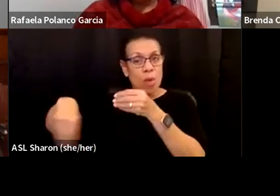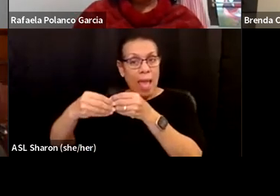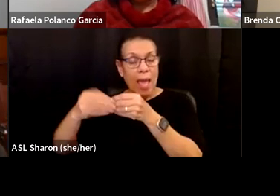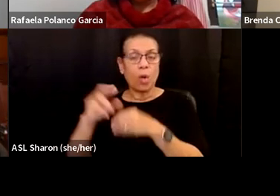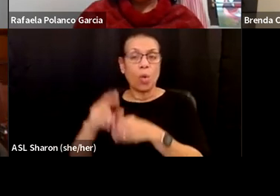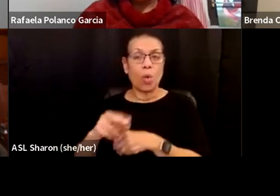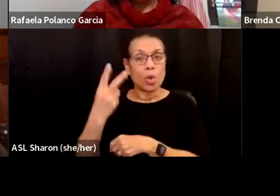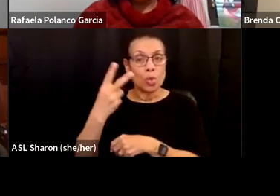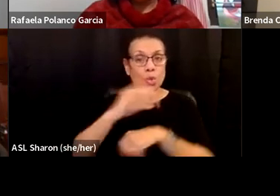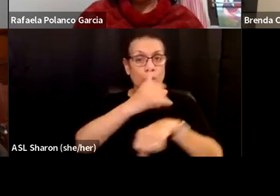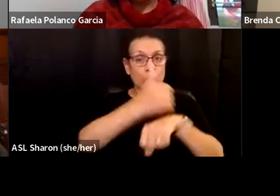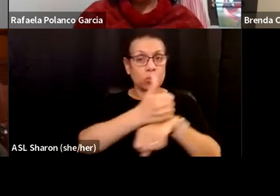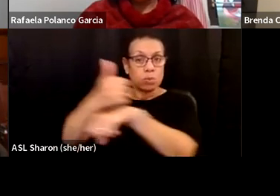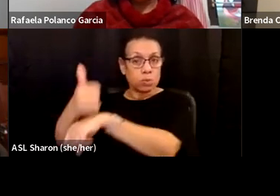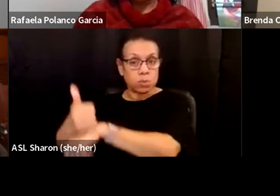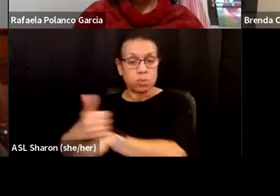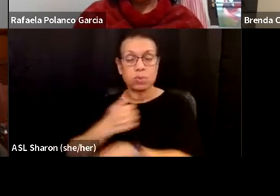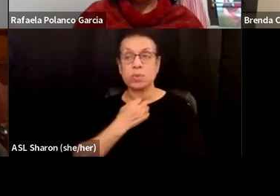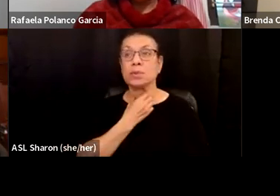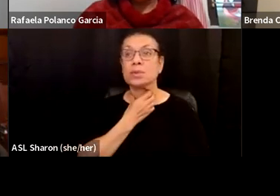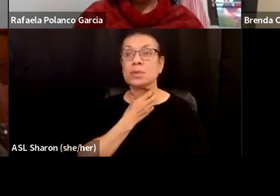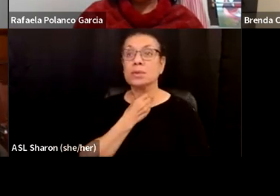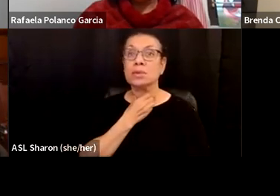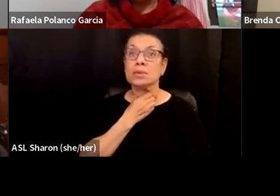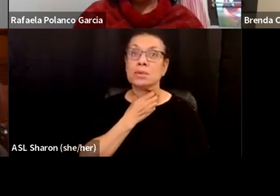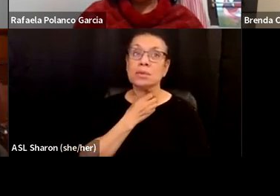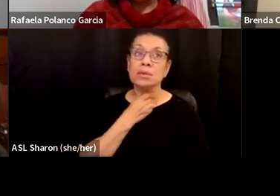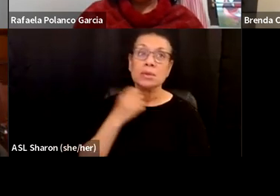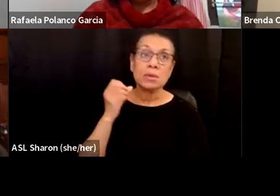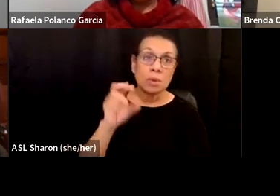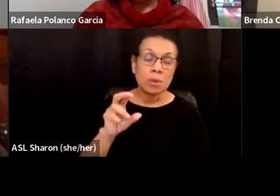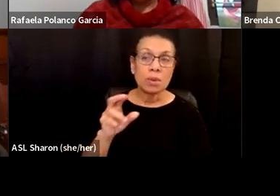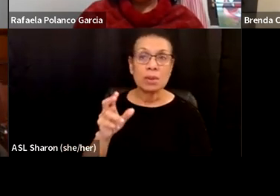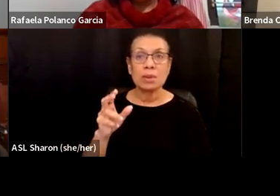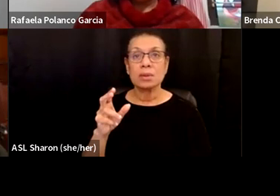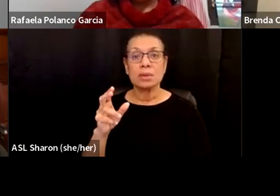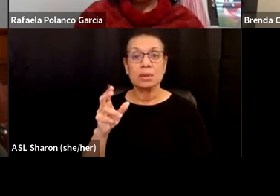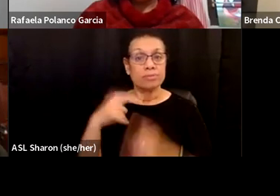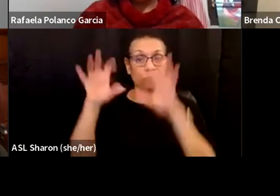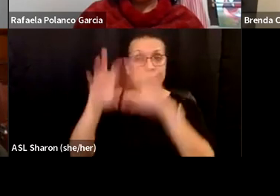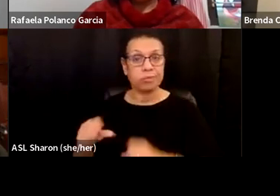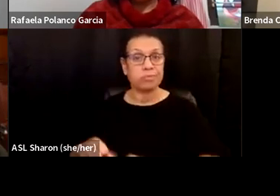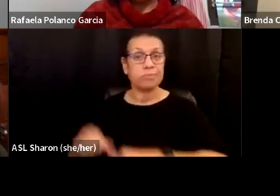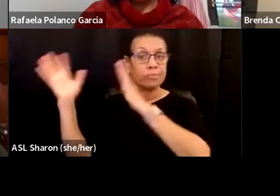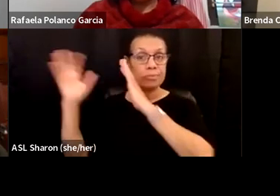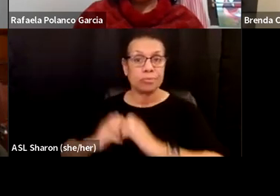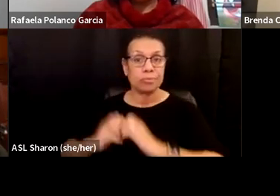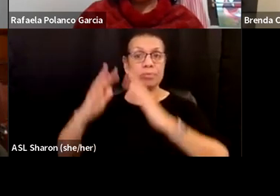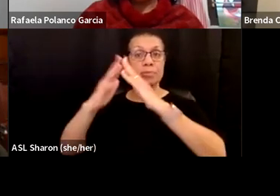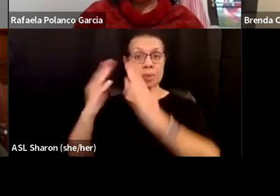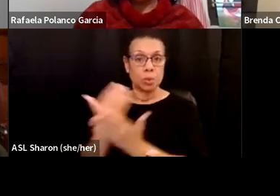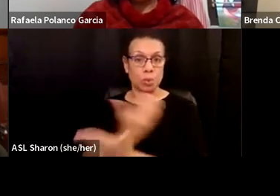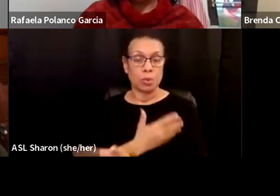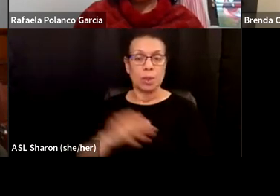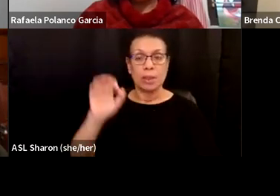solutions to schools or you know full rebuilds if necessary for instance the